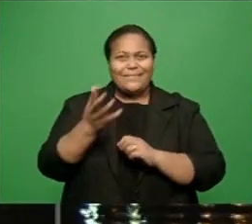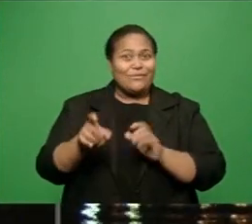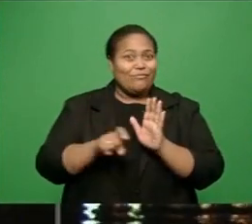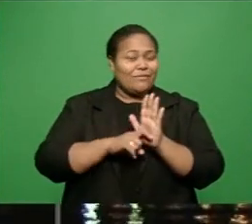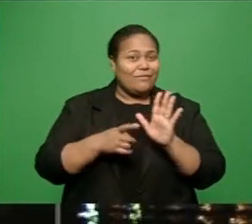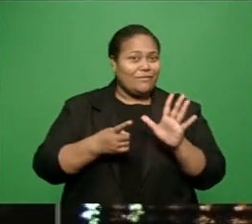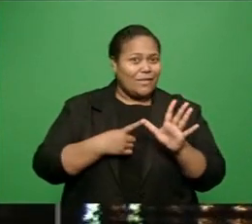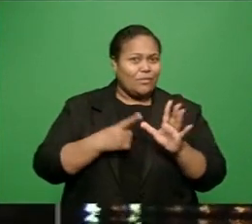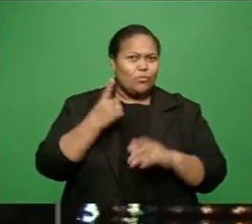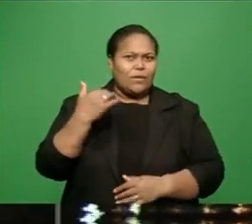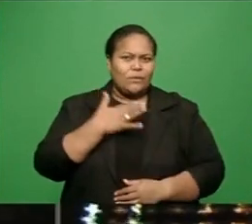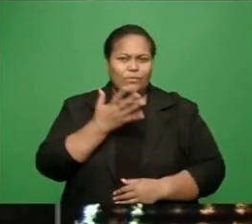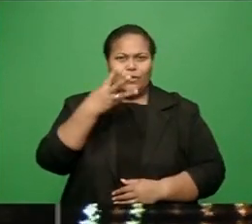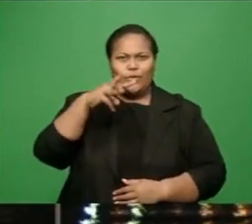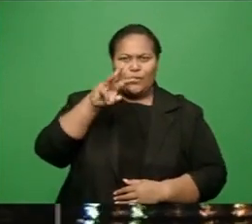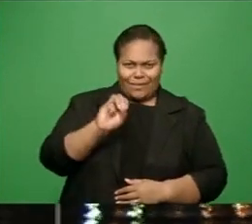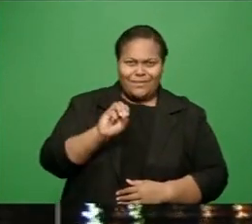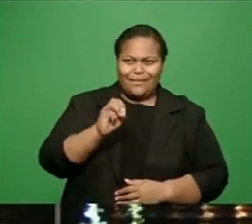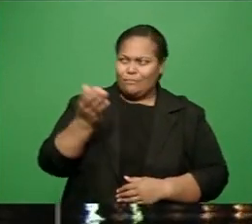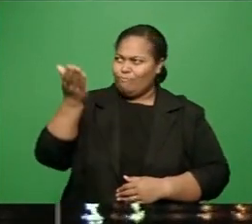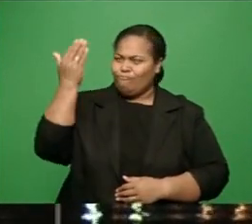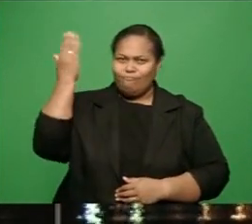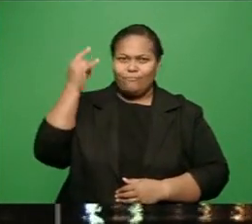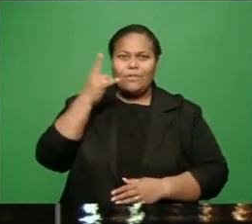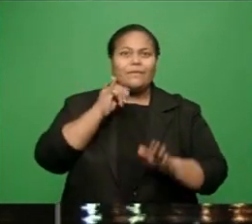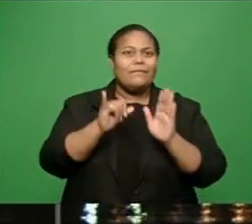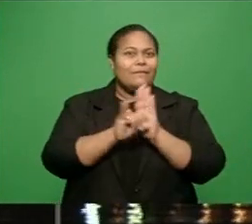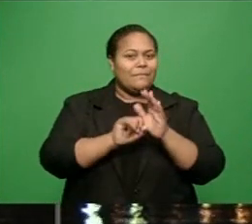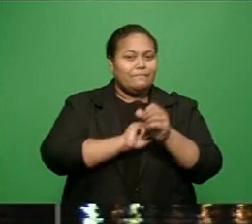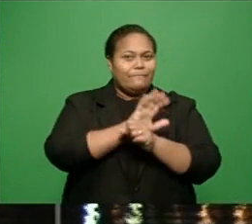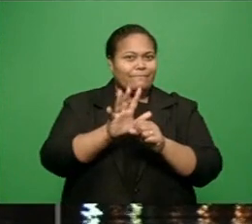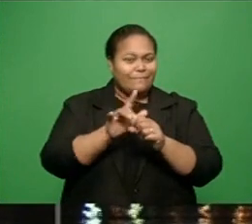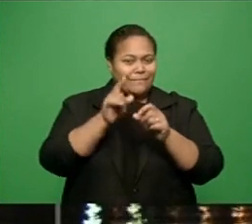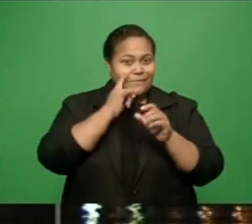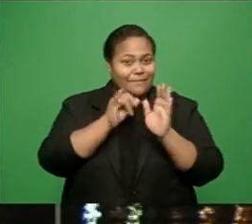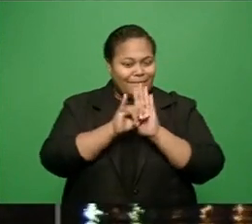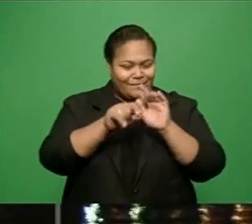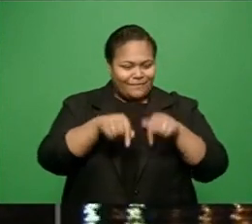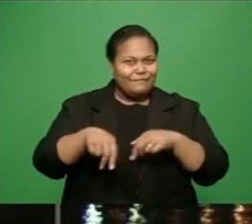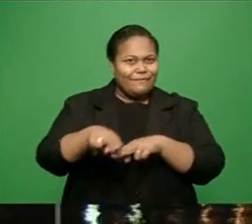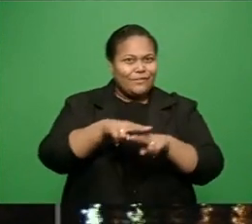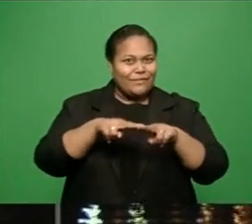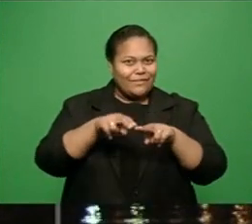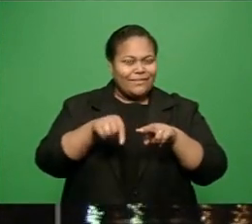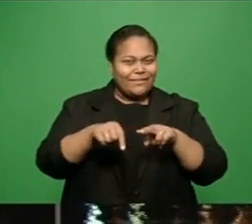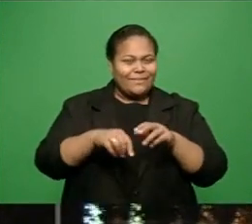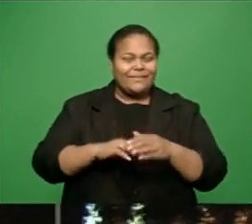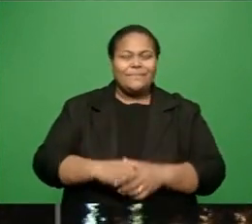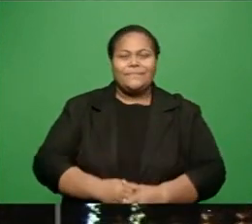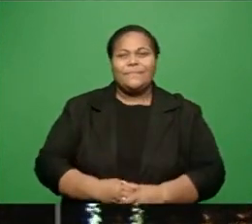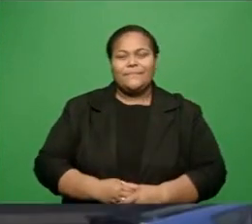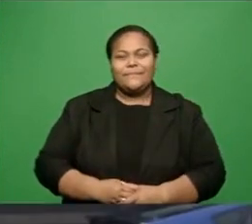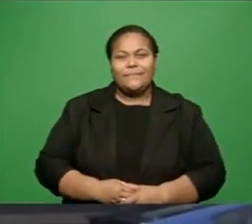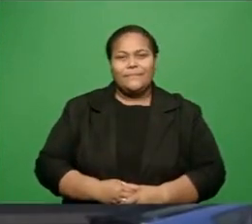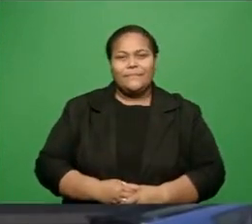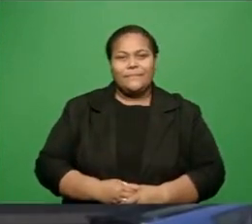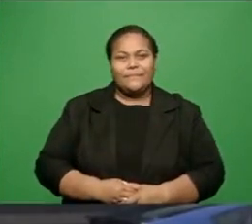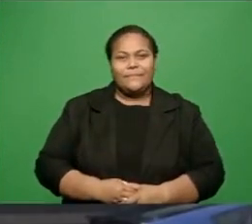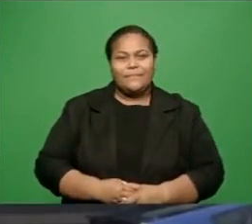130 days since the last case of COVID-19 was detected within the community. Kritika Kumar reports.